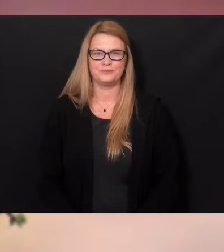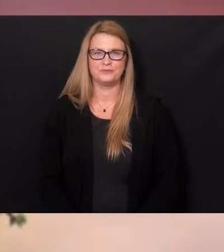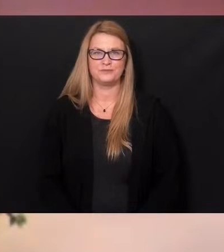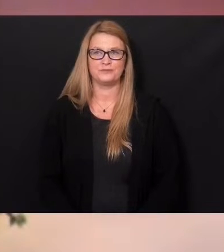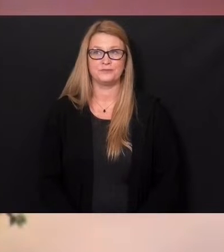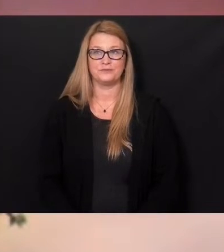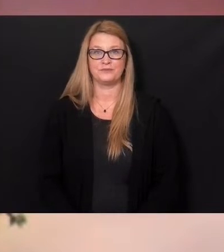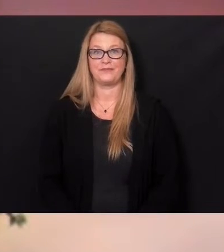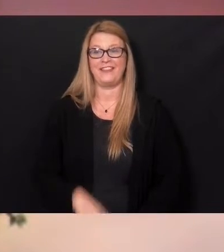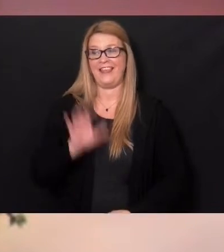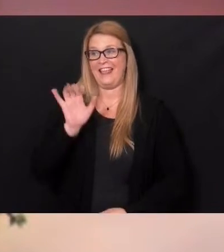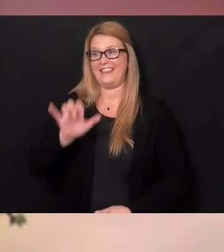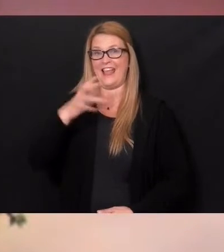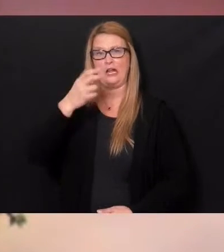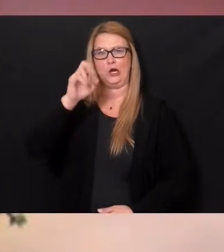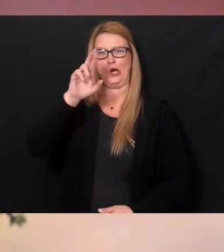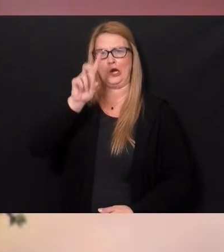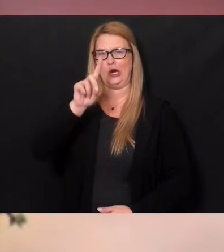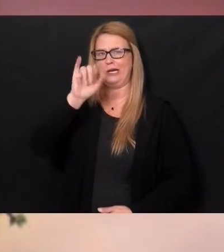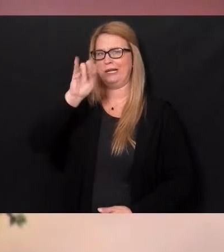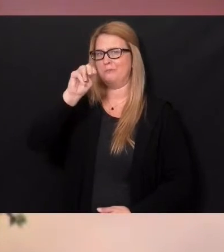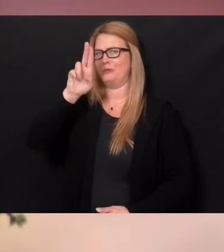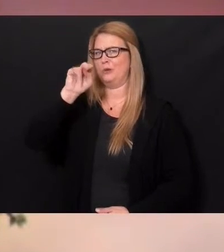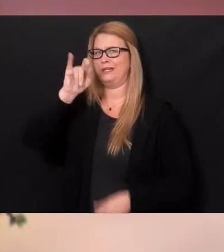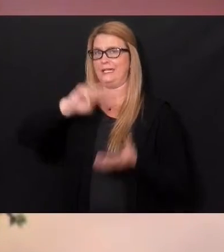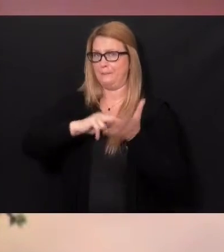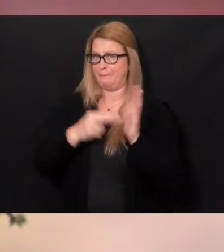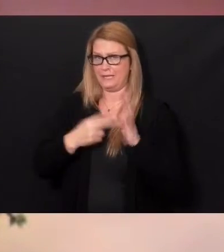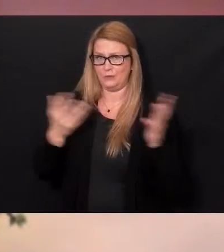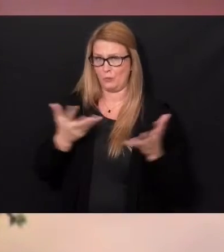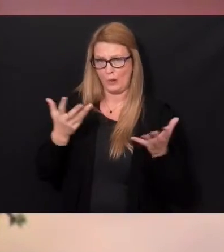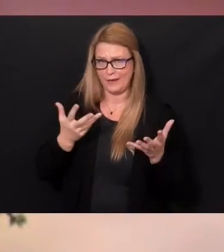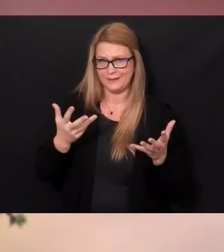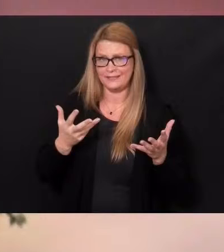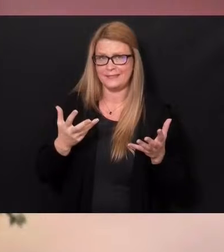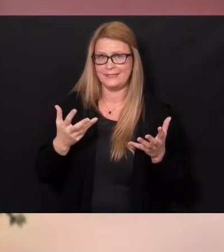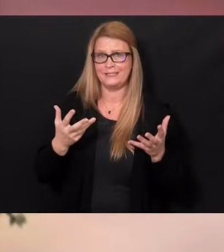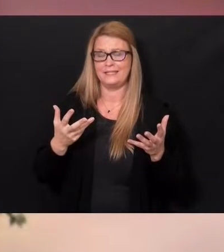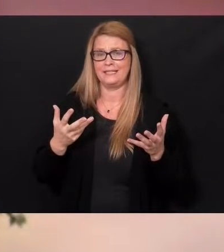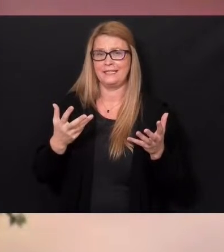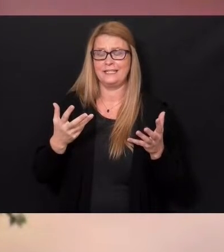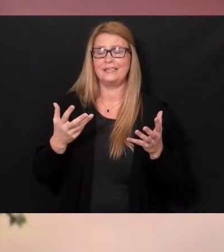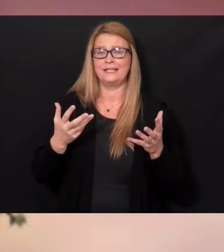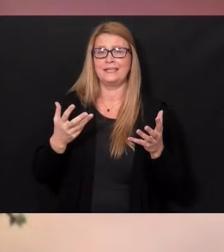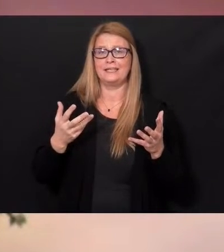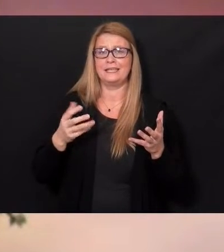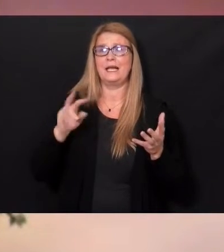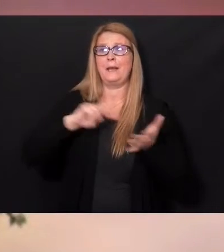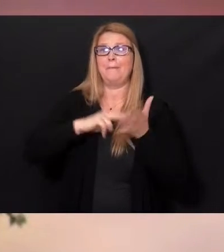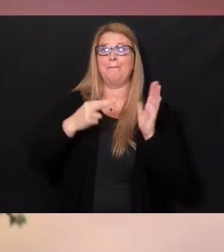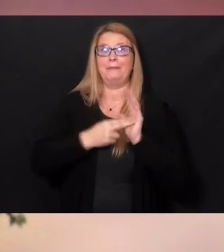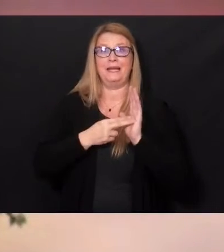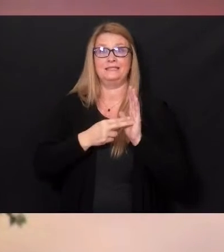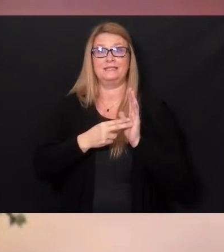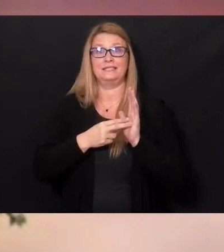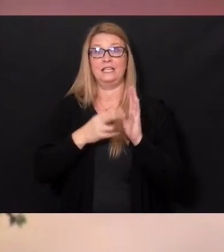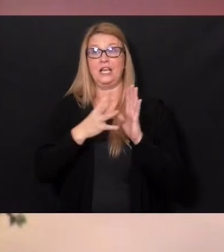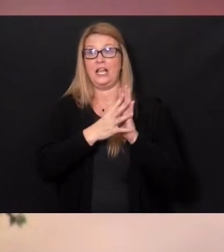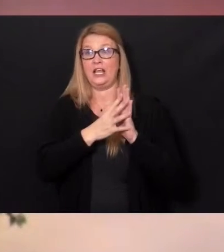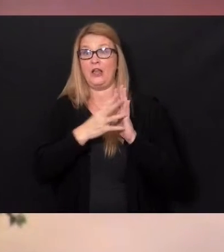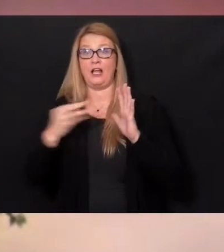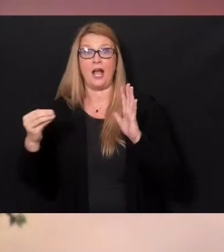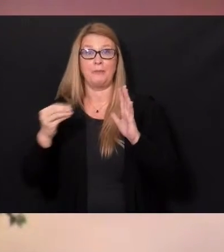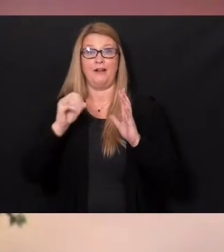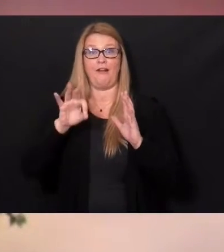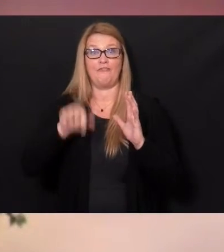by its definition, which given the reproductive value of this virus and the variants would be